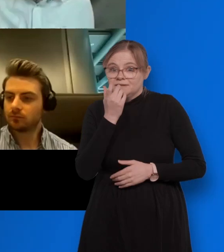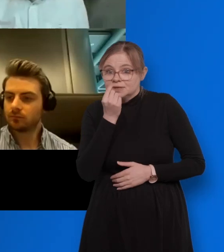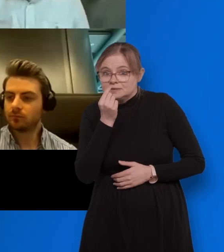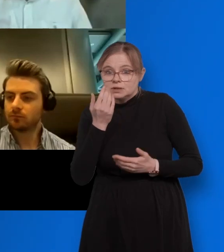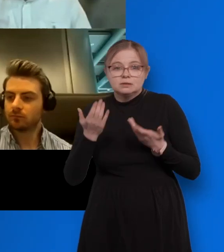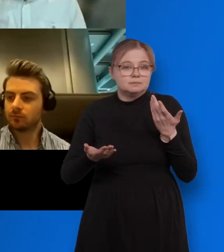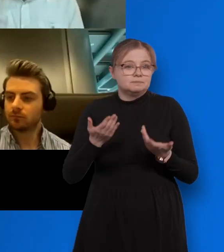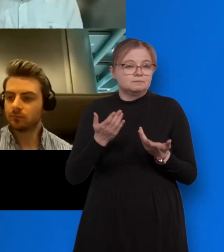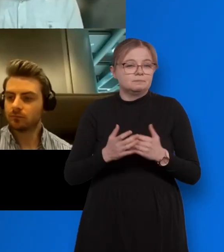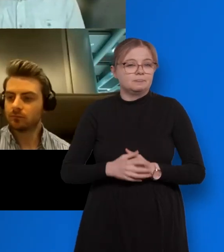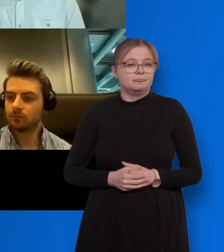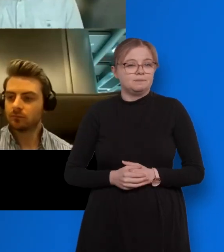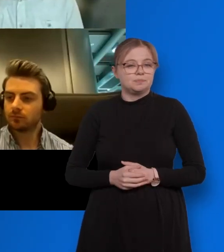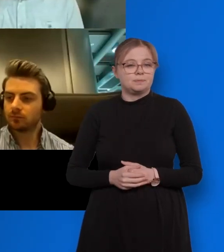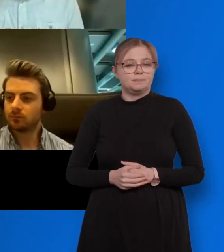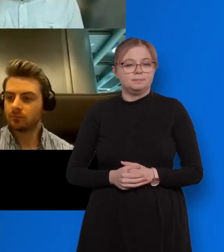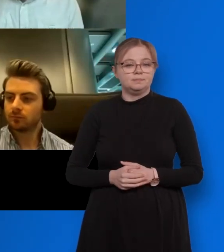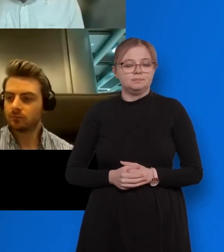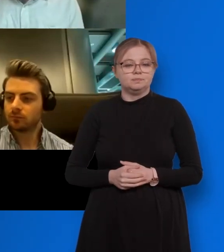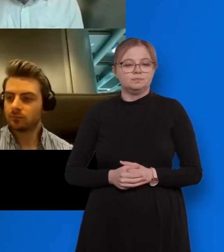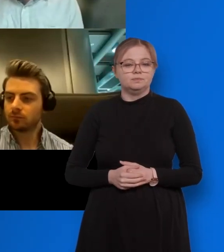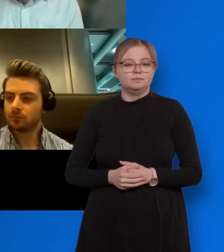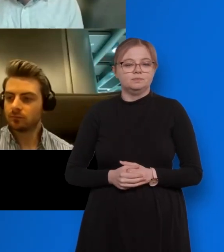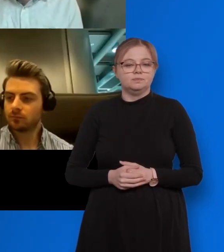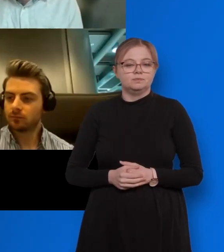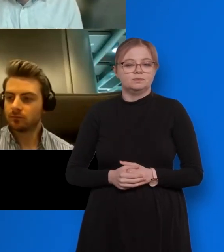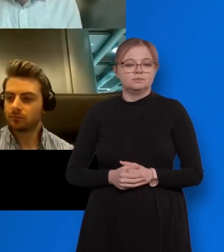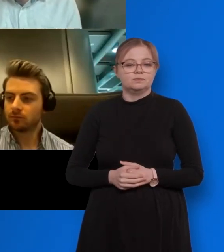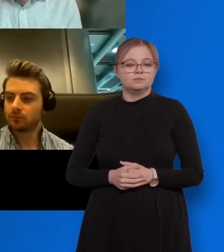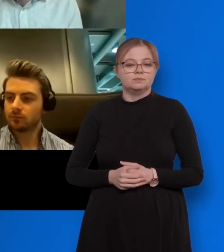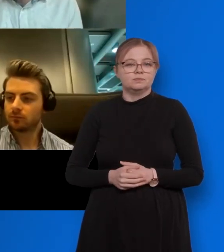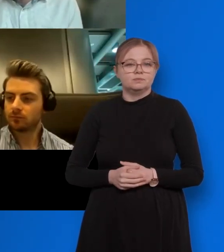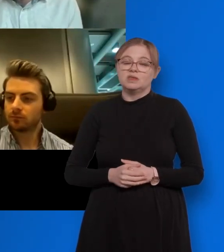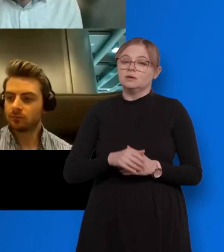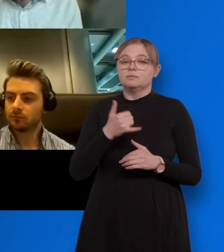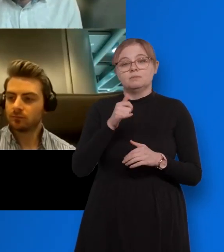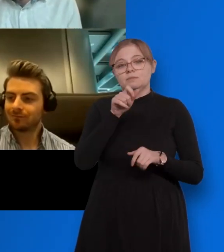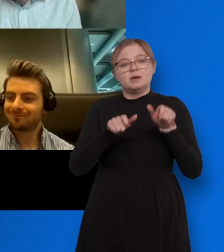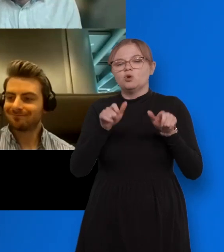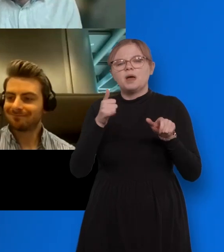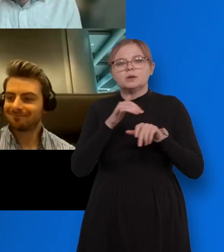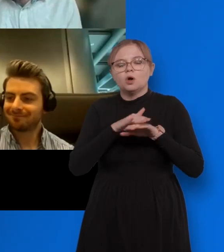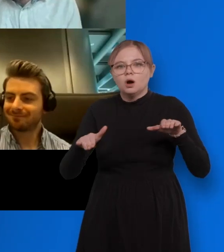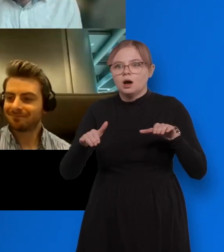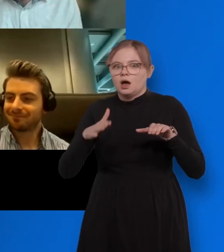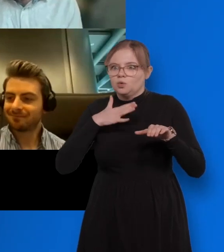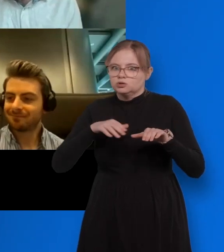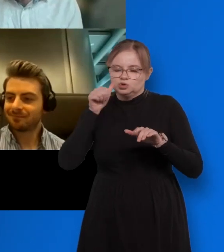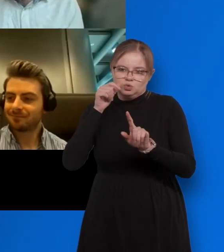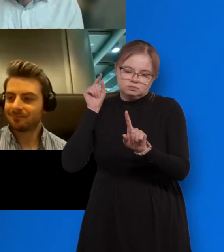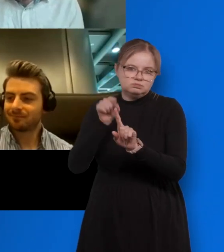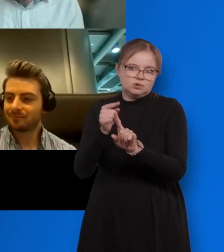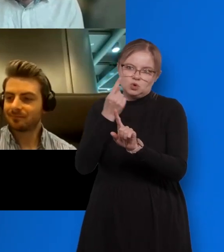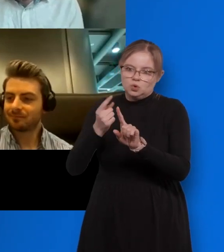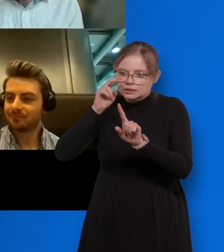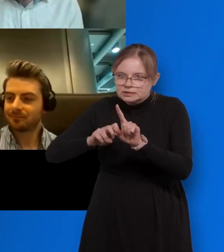can be not necessarily trying to find out who's writing an application, but they